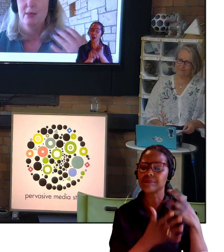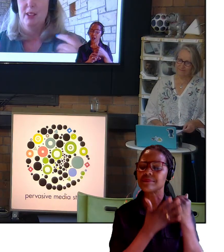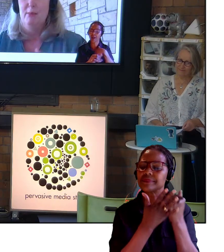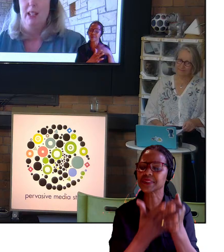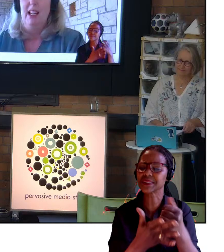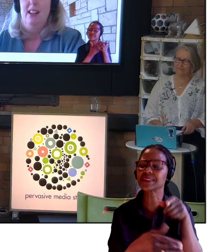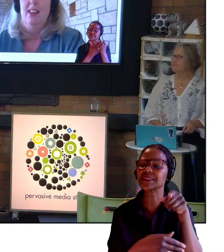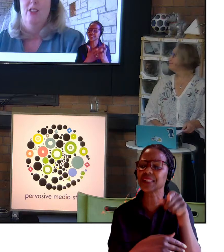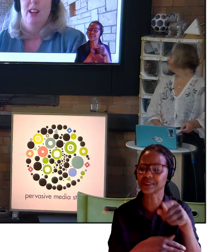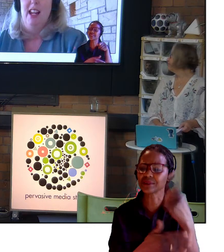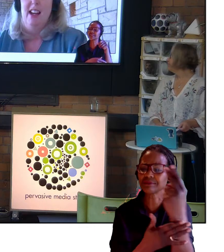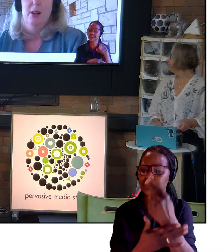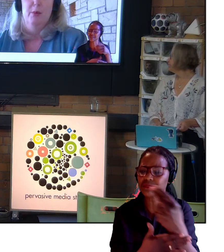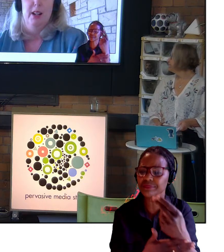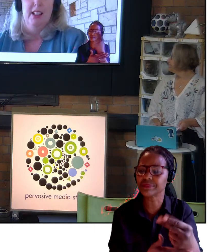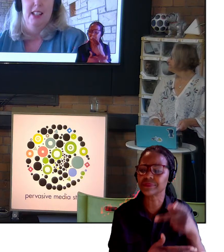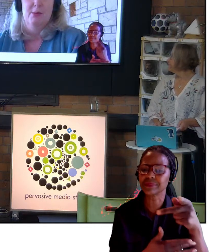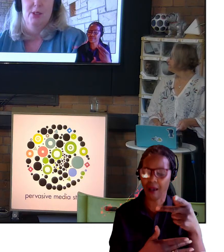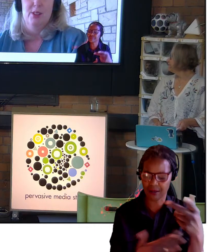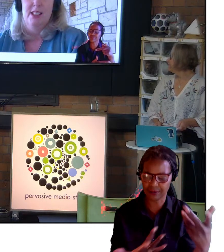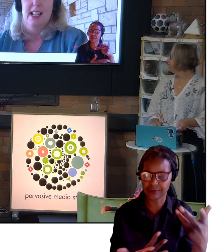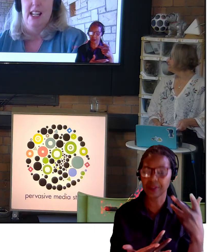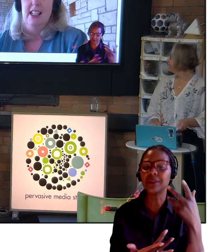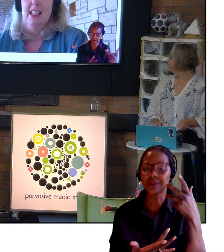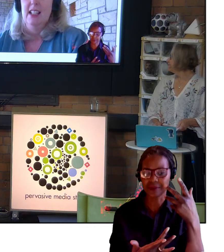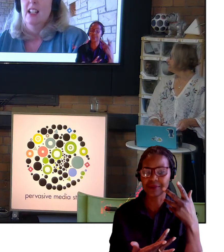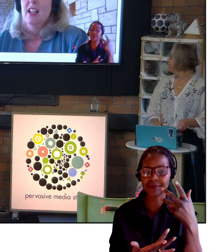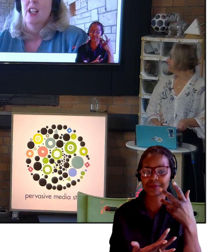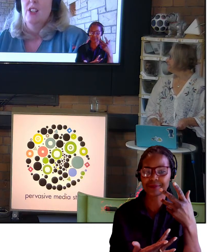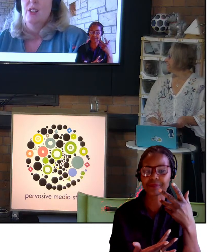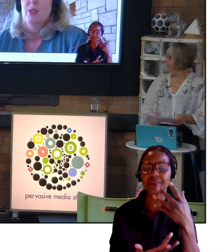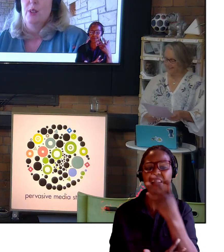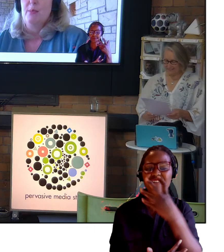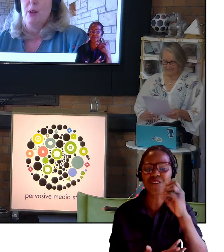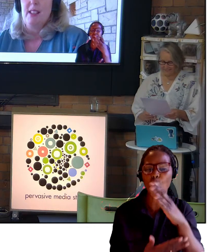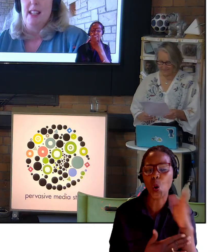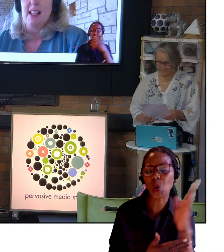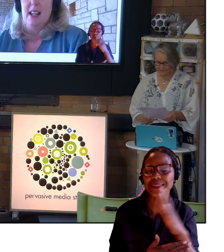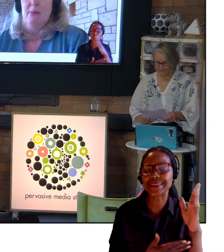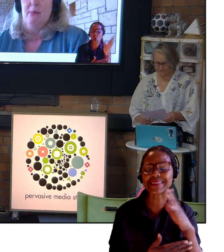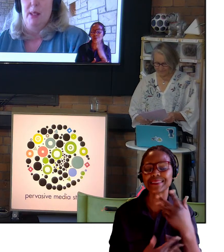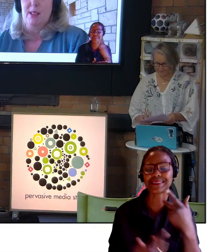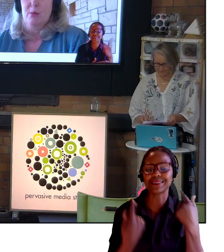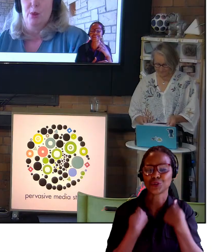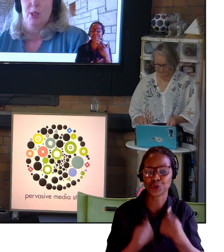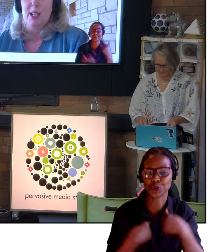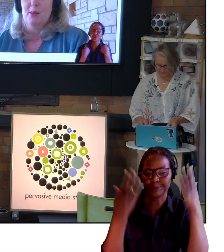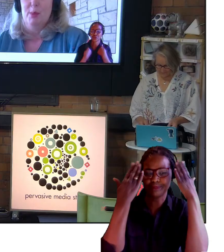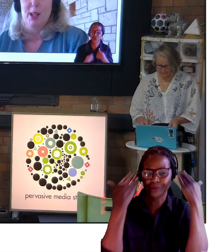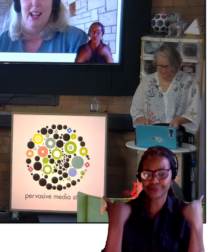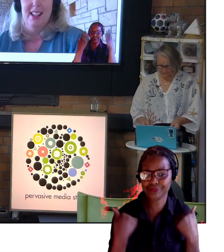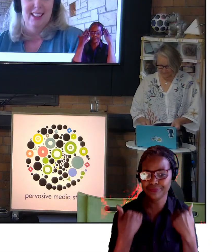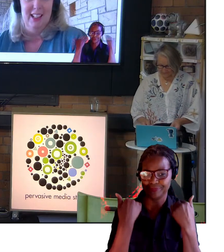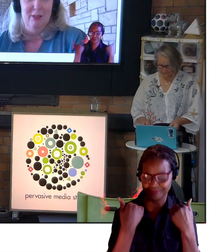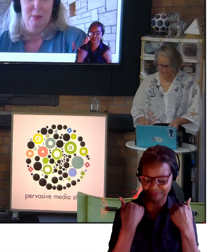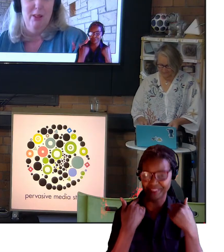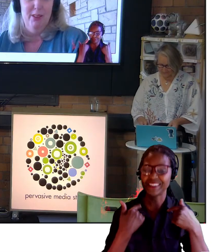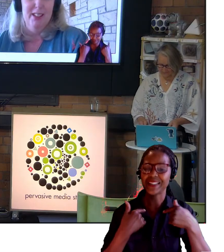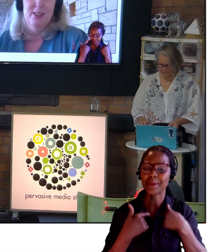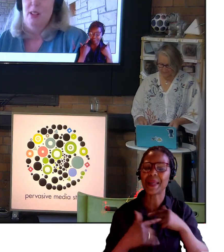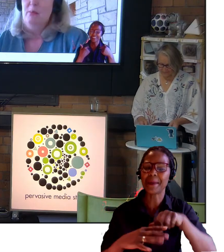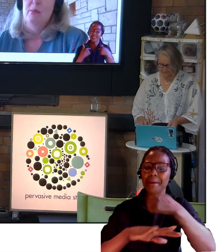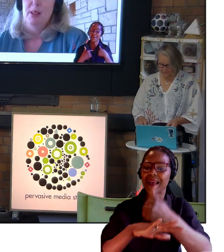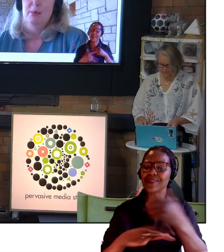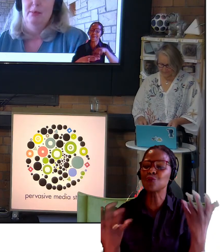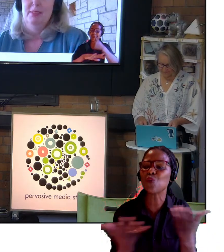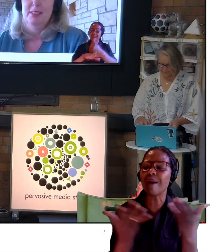with mid-length grey hair, and I'm wearing a denim shirt today. So as Martin said, I'm based at Watershed, but I live in Belfast, so